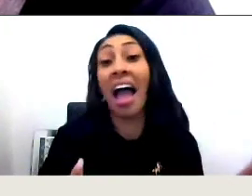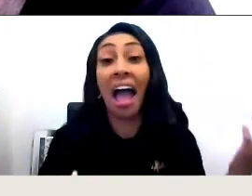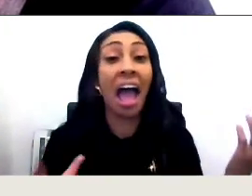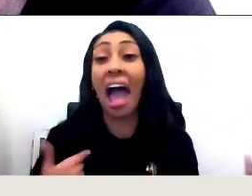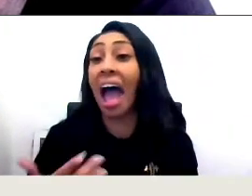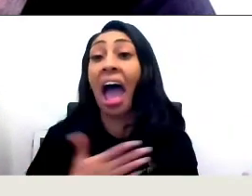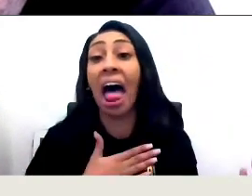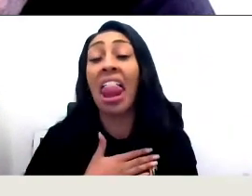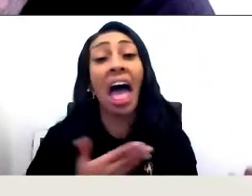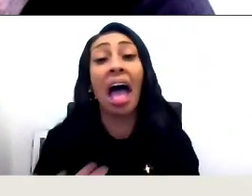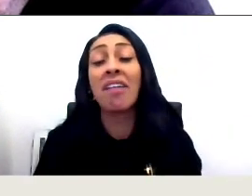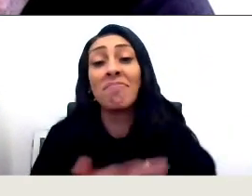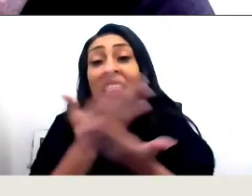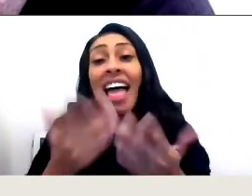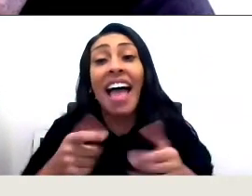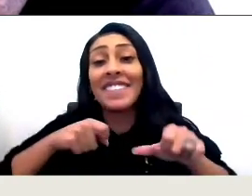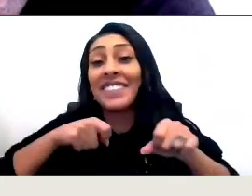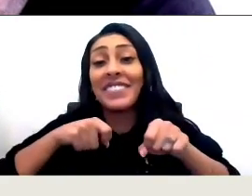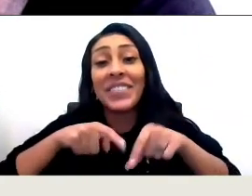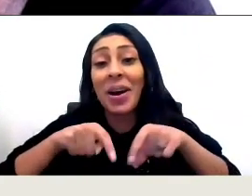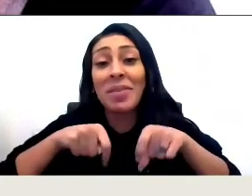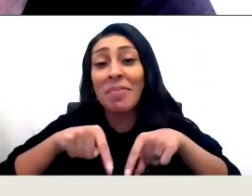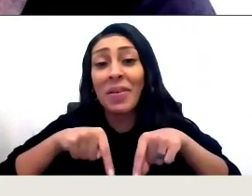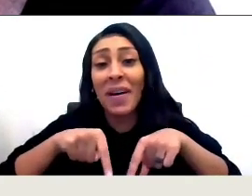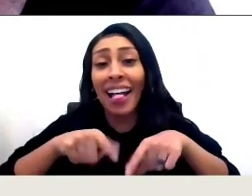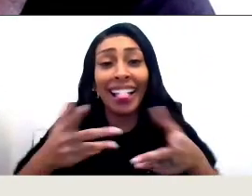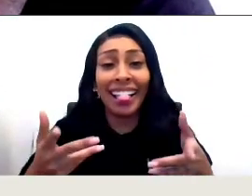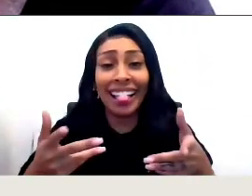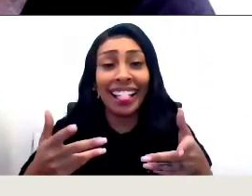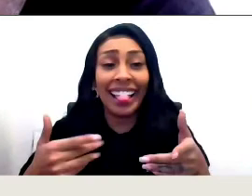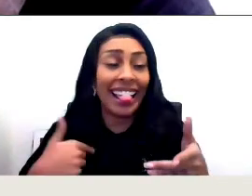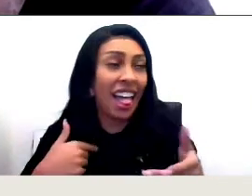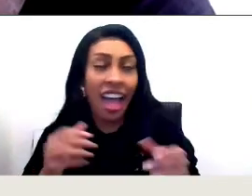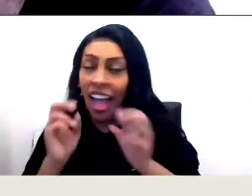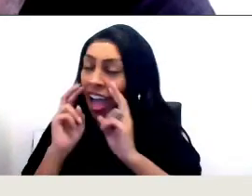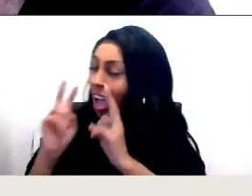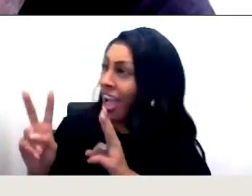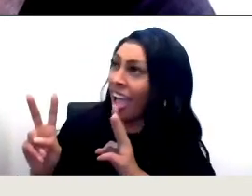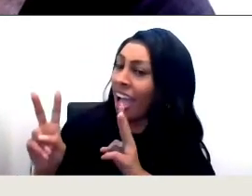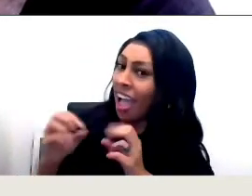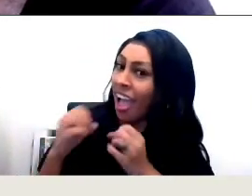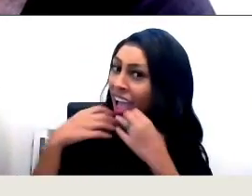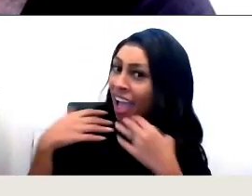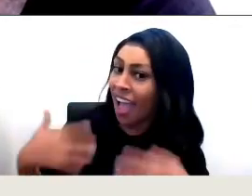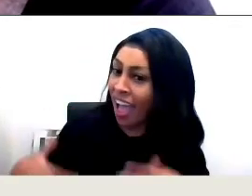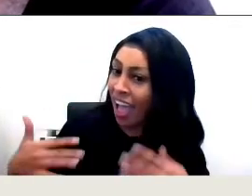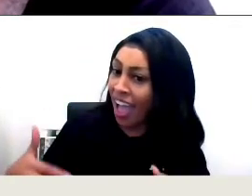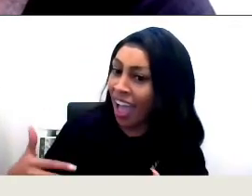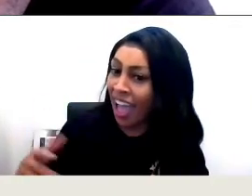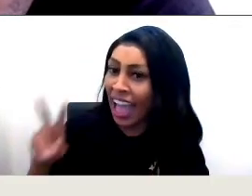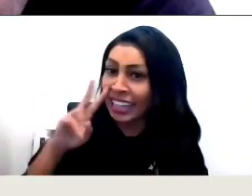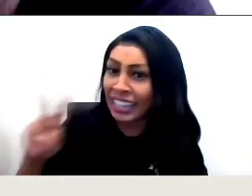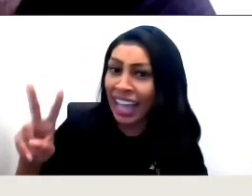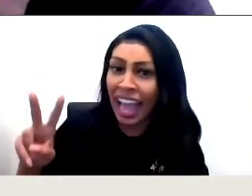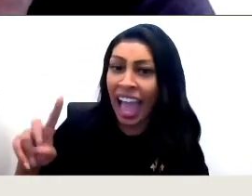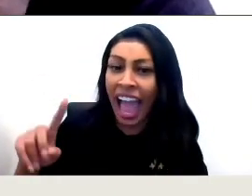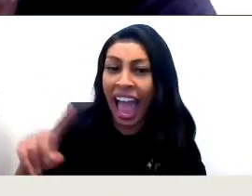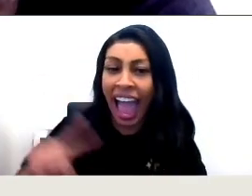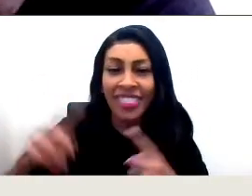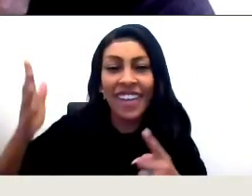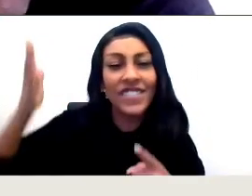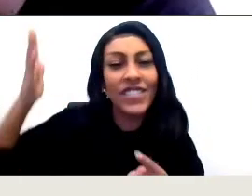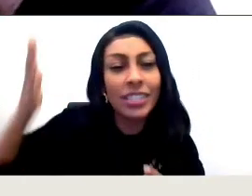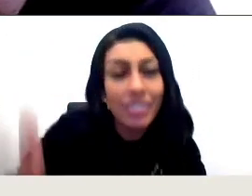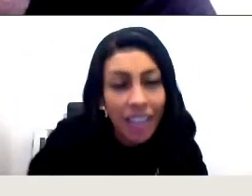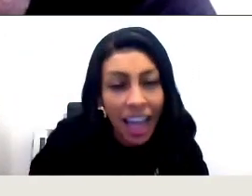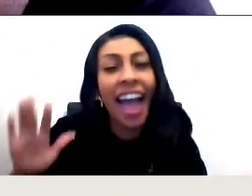I like playing football. So on a basic level, it was that. But it was fascinating to me to see another side to that place,